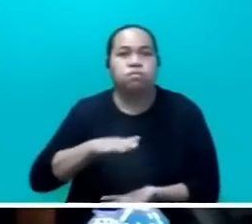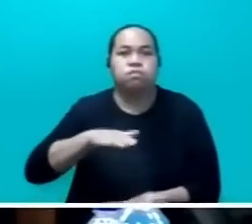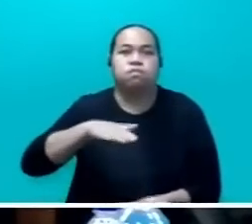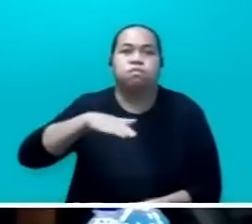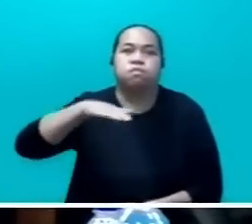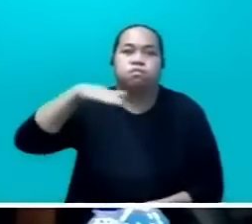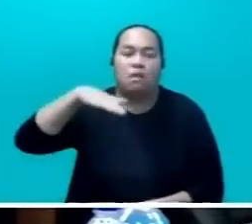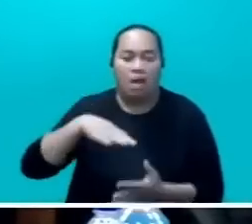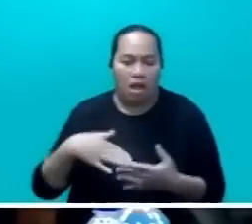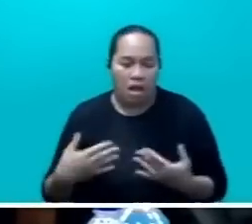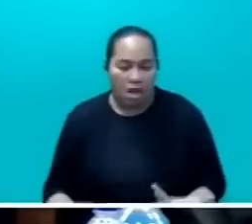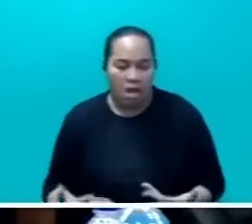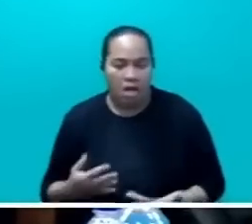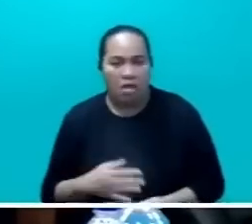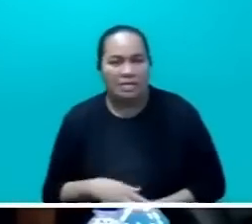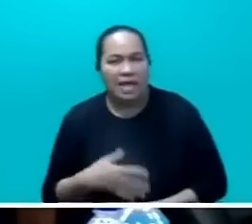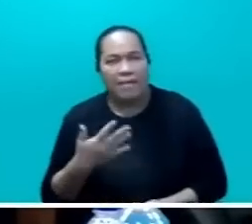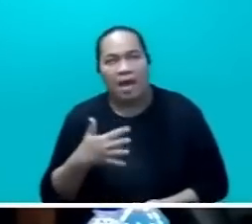almost